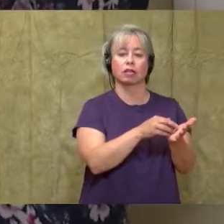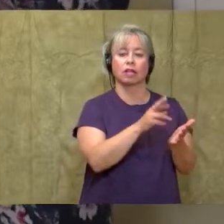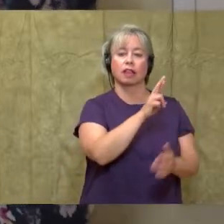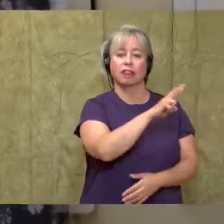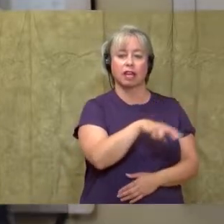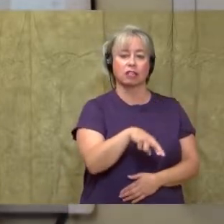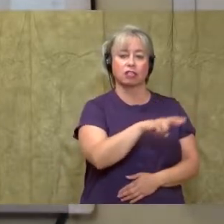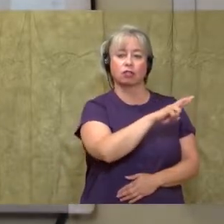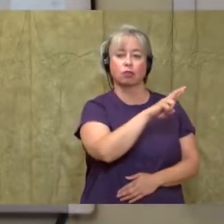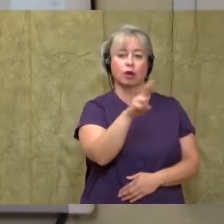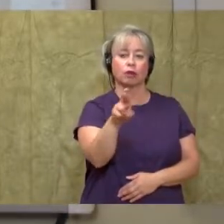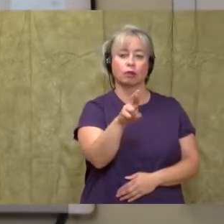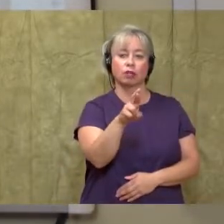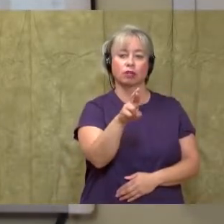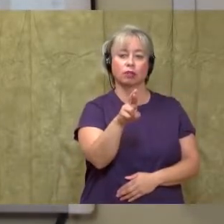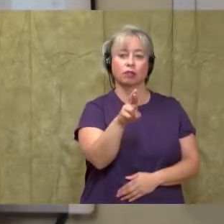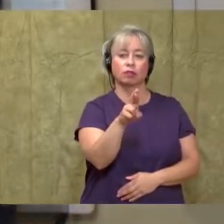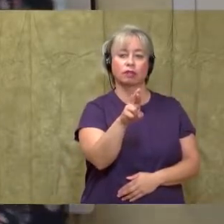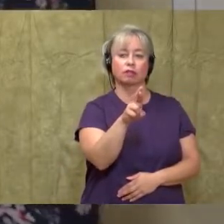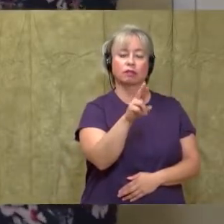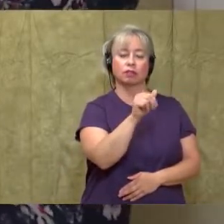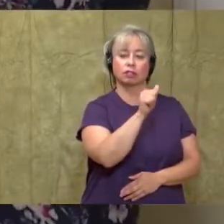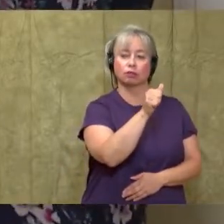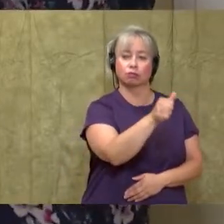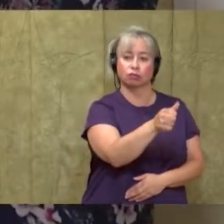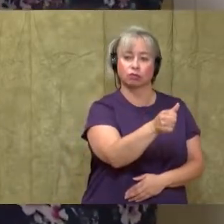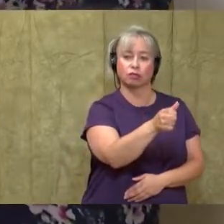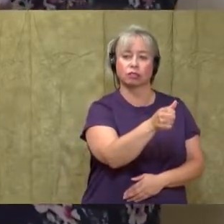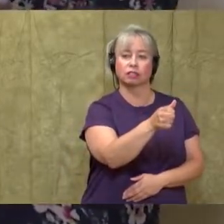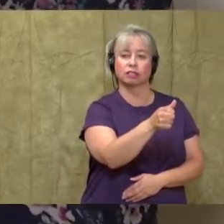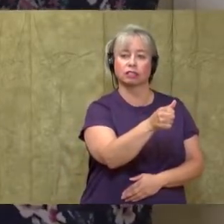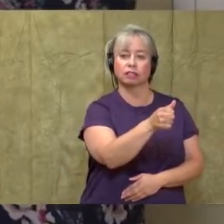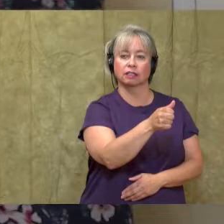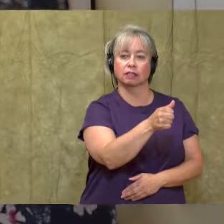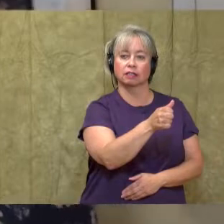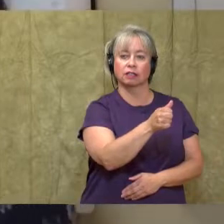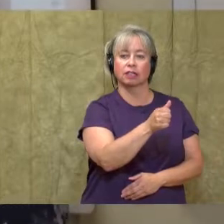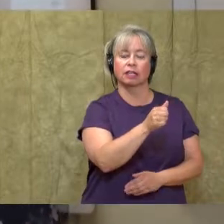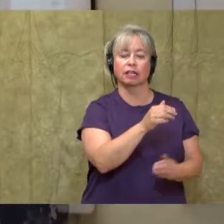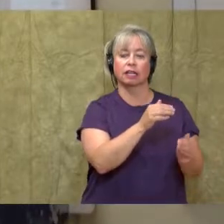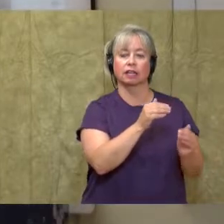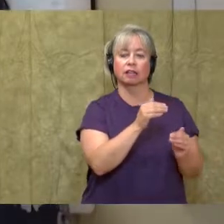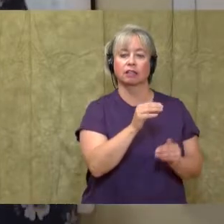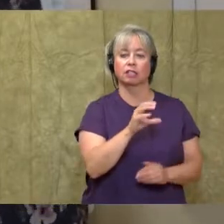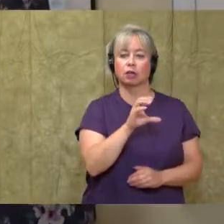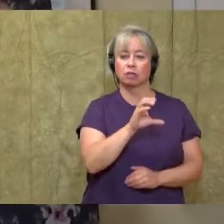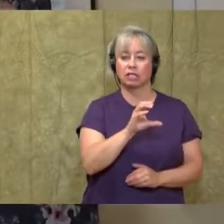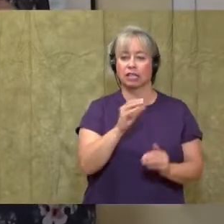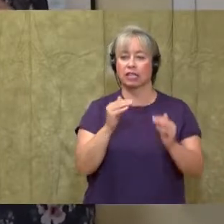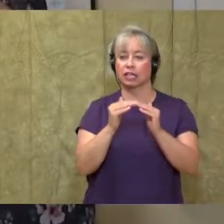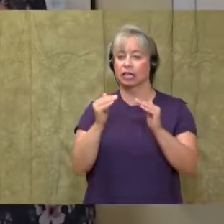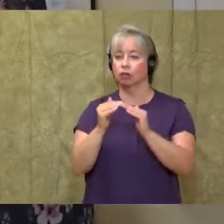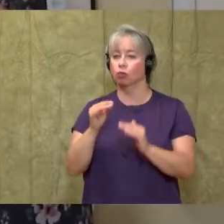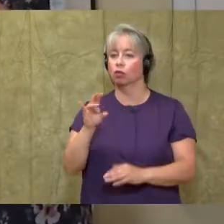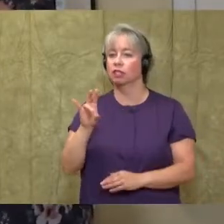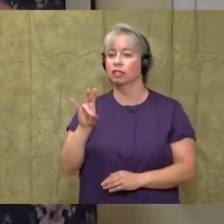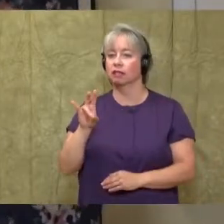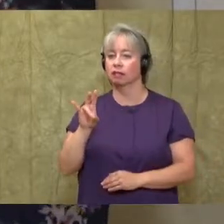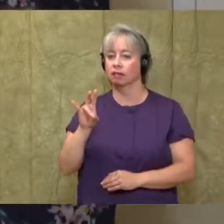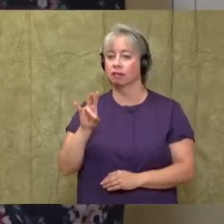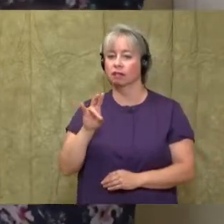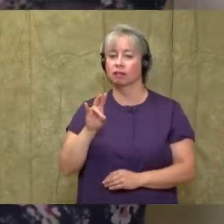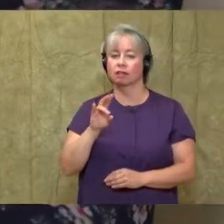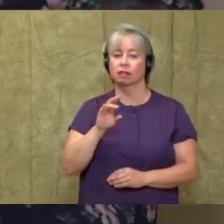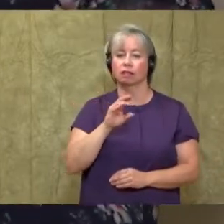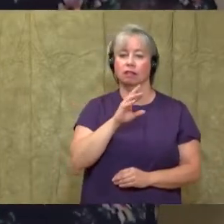of this number. So I'm going to hit the square root button, and it happens to be 73. So the square root of